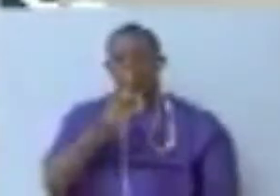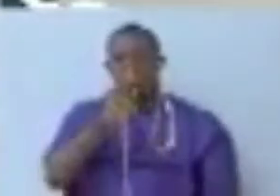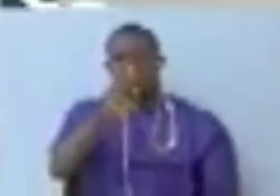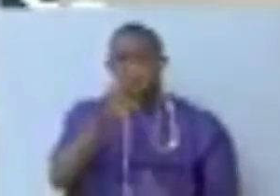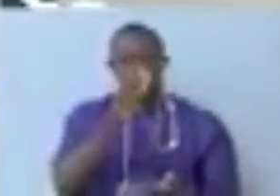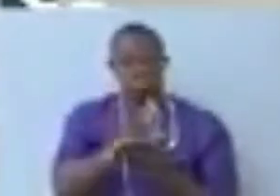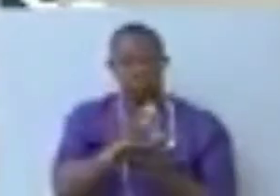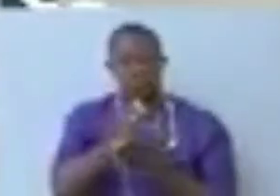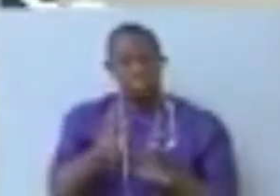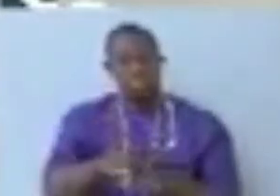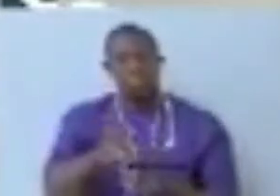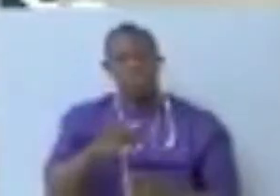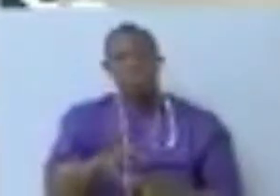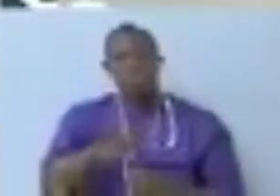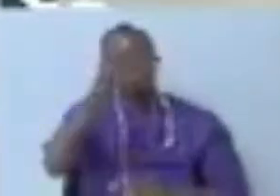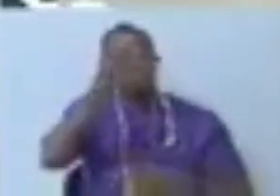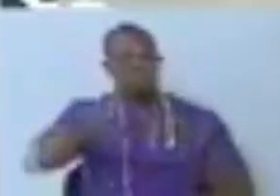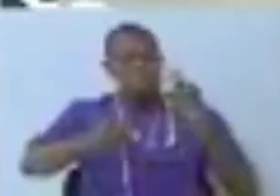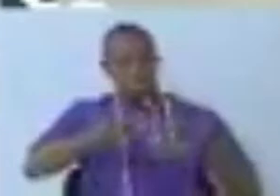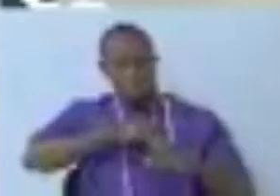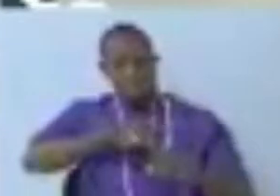cut his nipple.